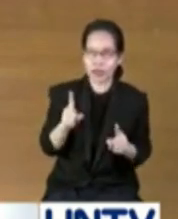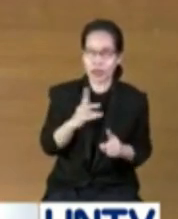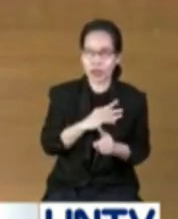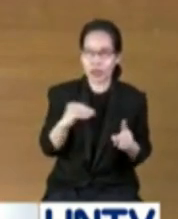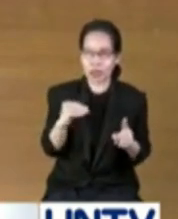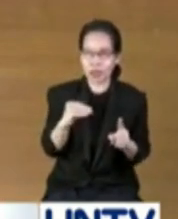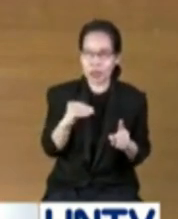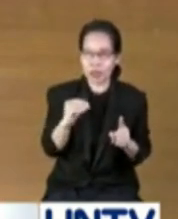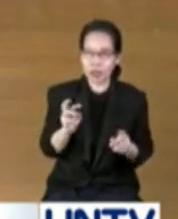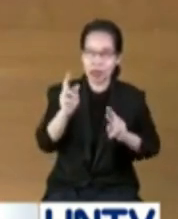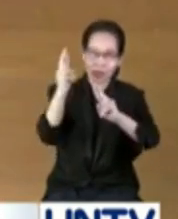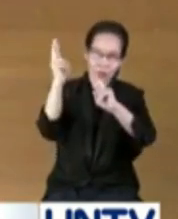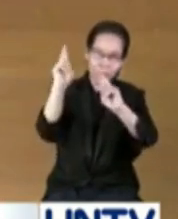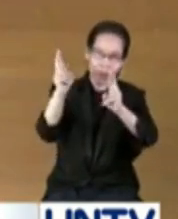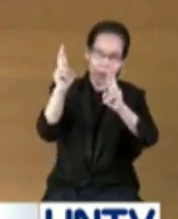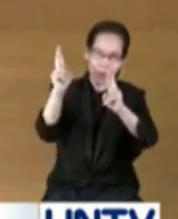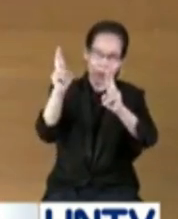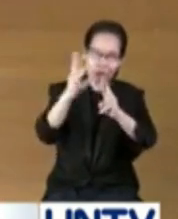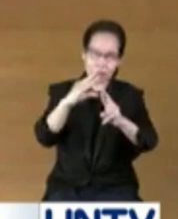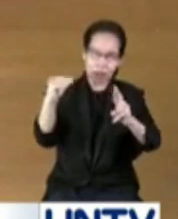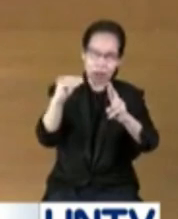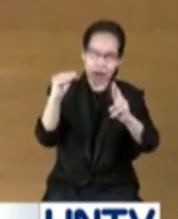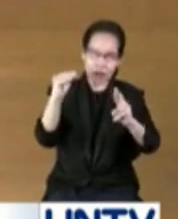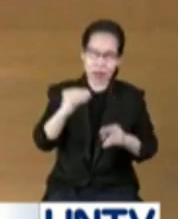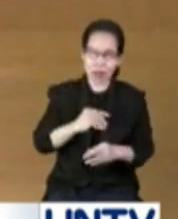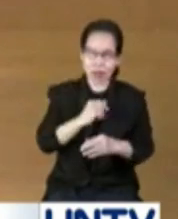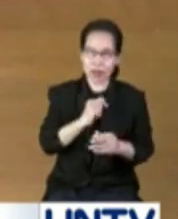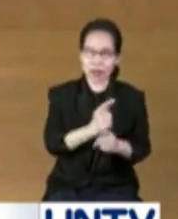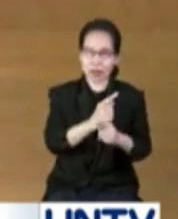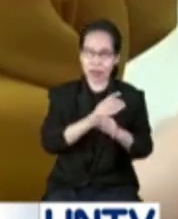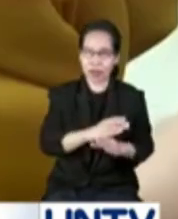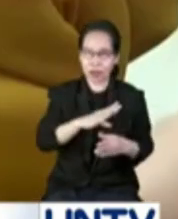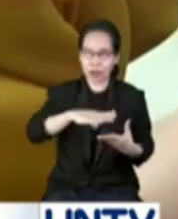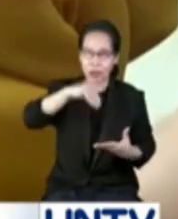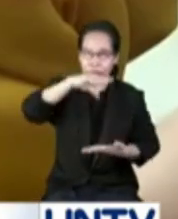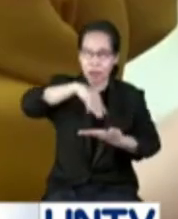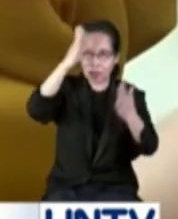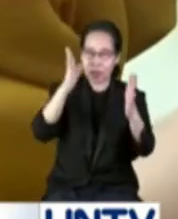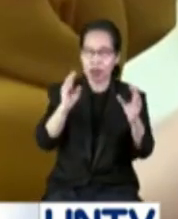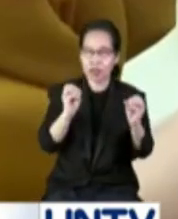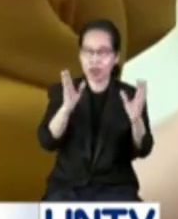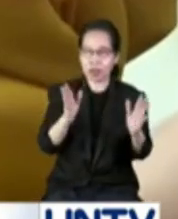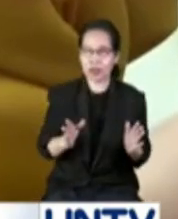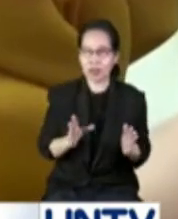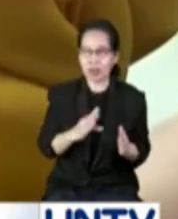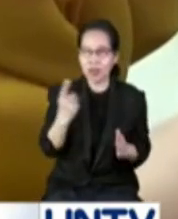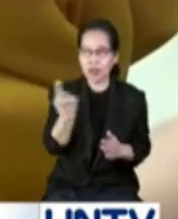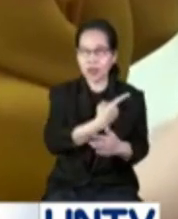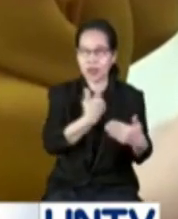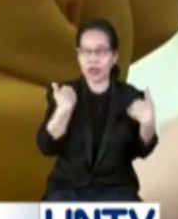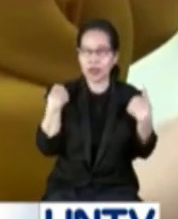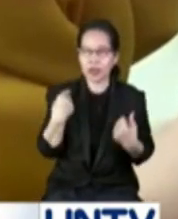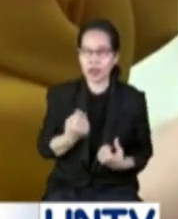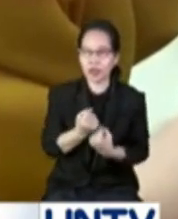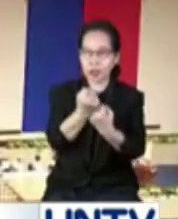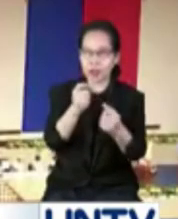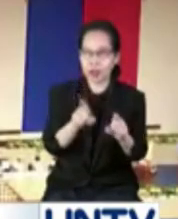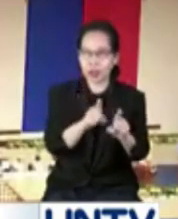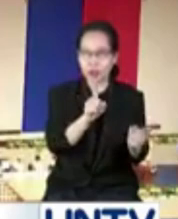rapid and responsive delivery, and the welfare of both learners and teachers. We are augmenting as well our school